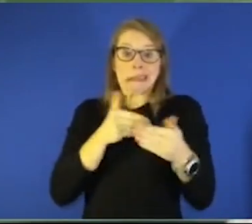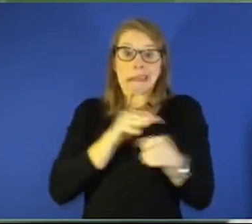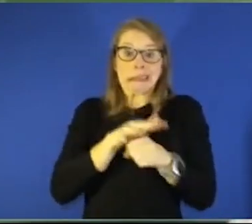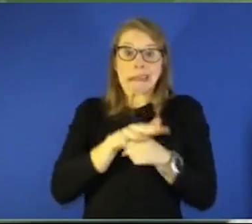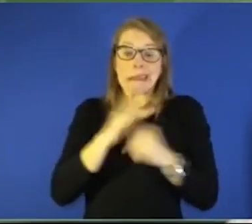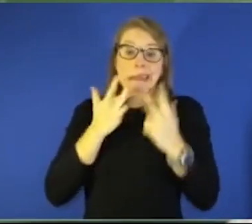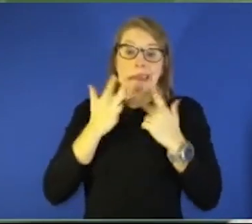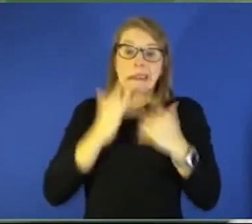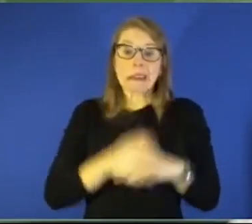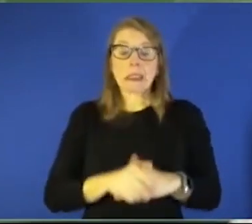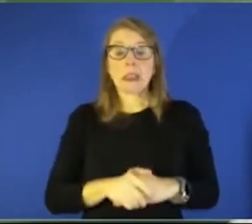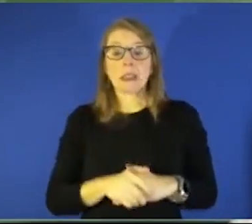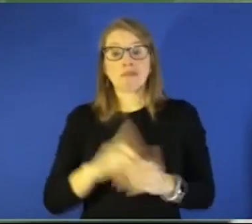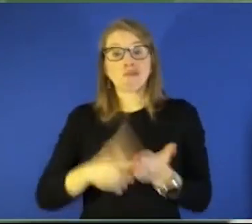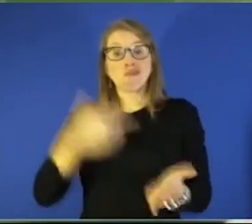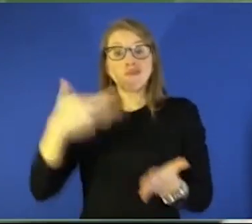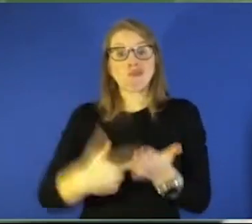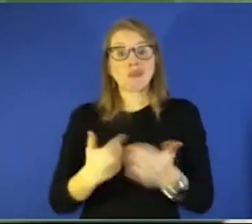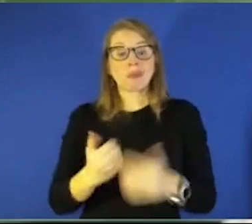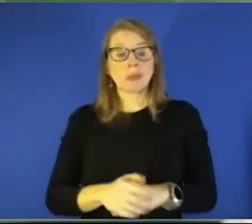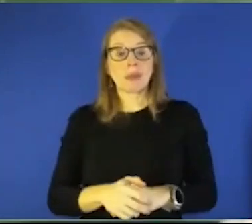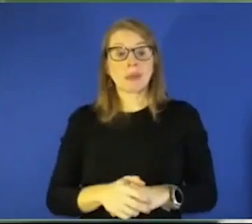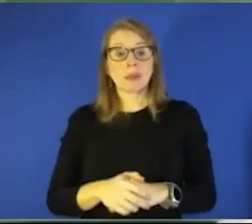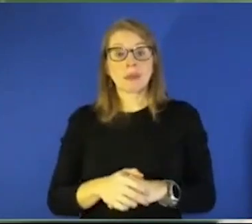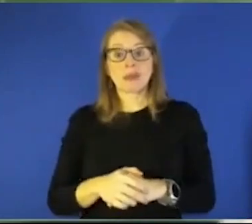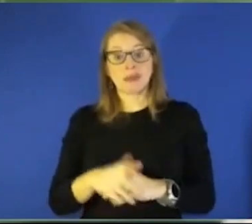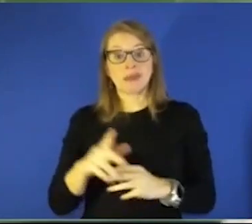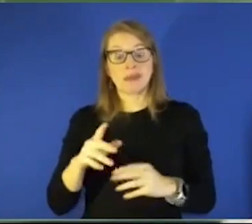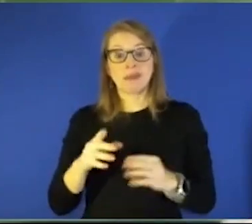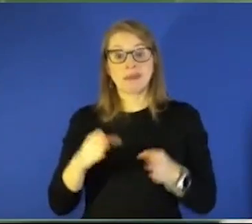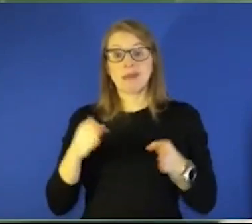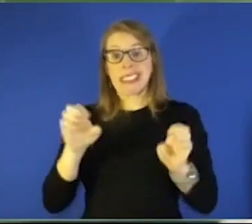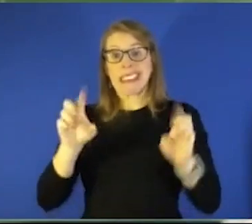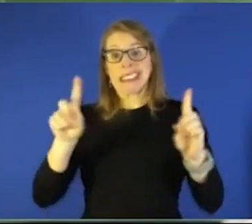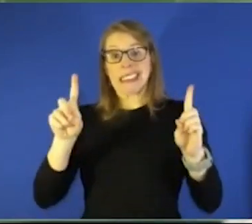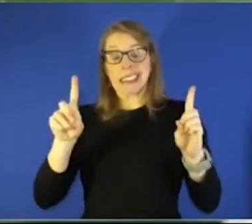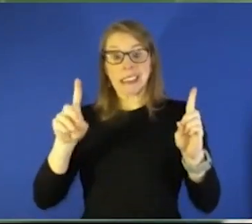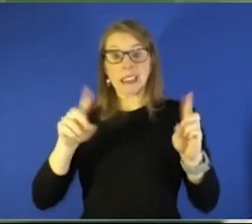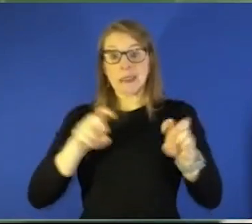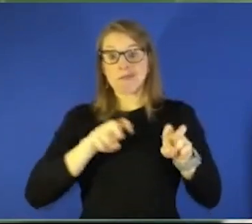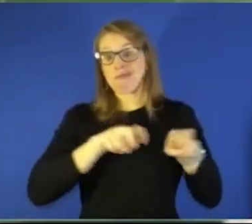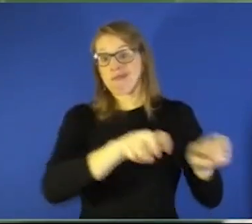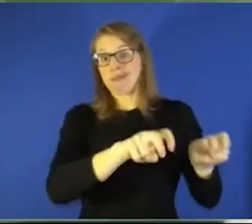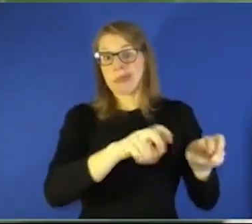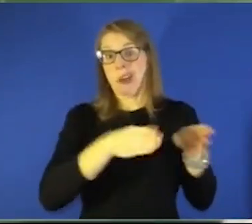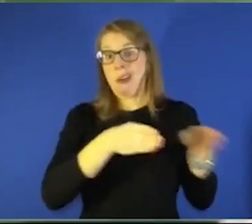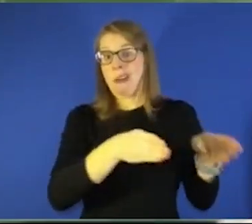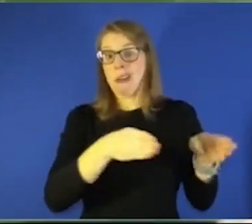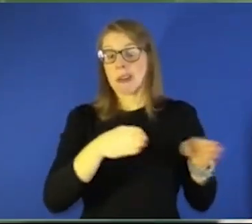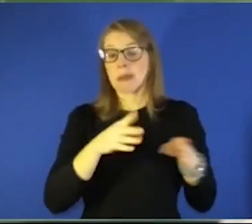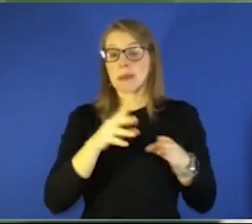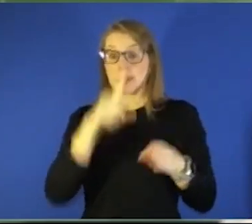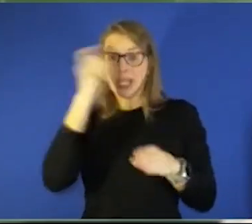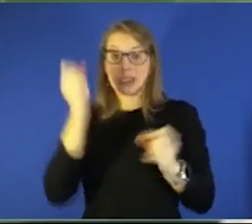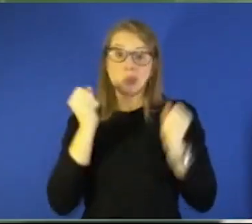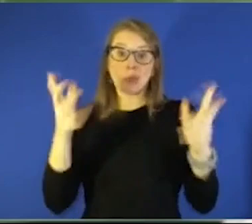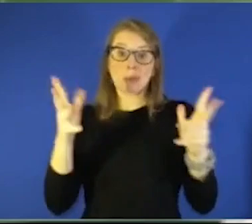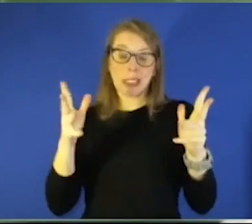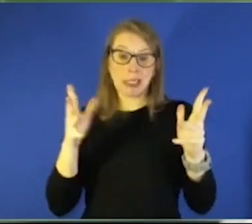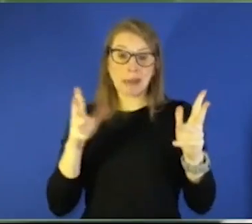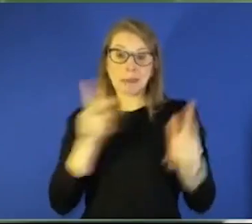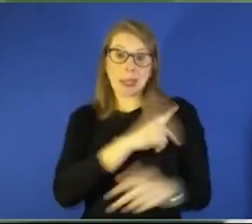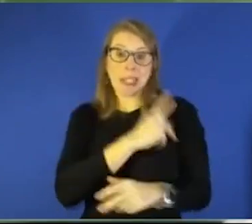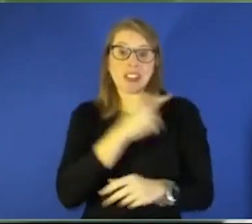said, periodically we have overflows in the ED, but we're managing right now. And we do look